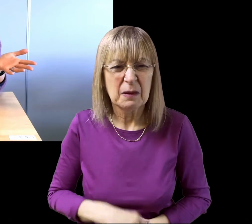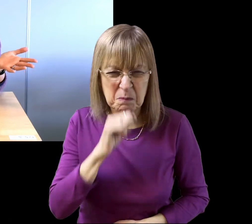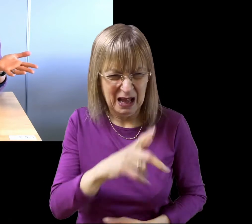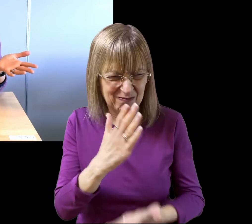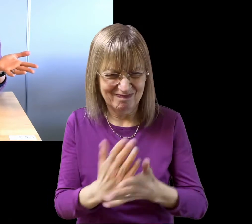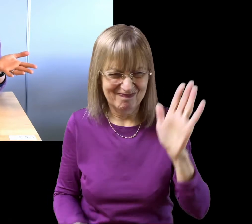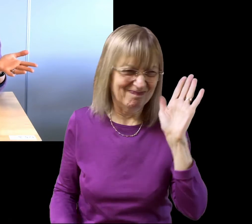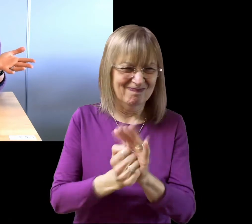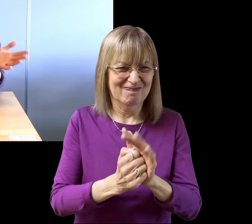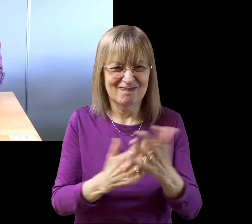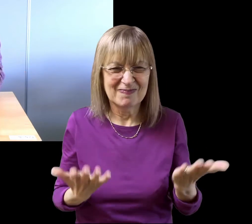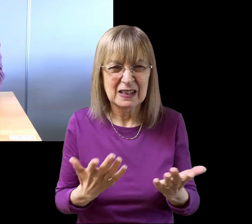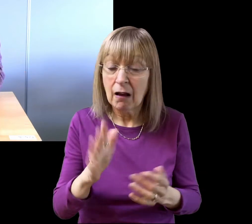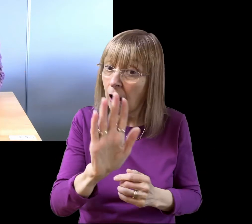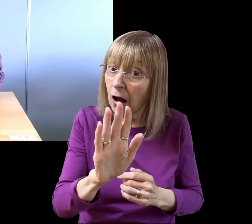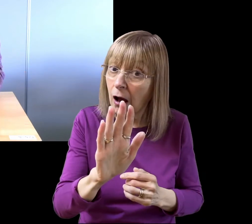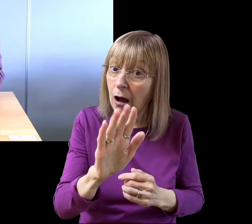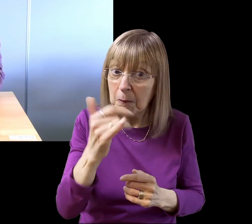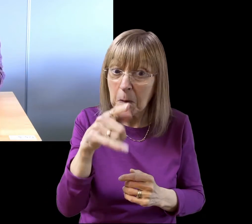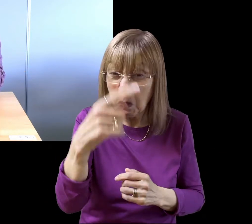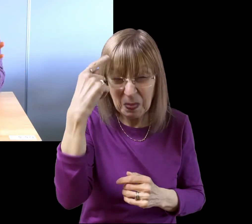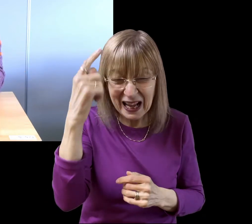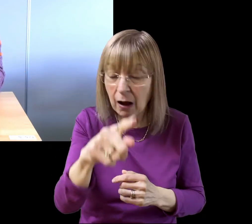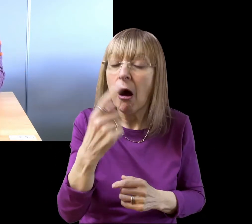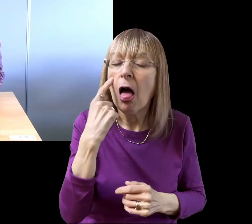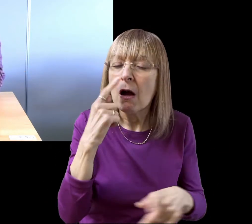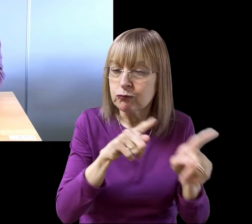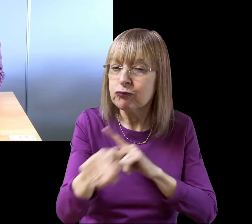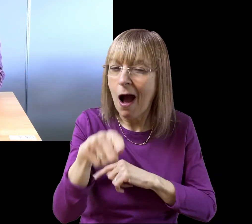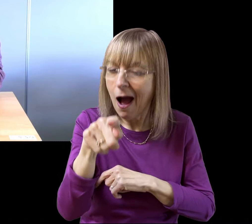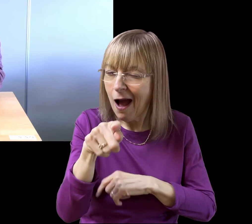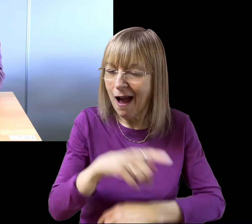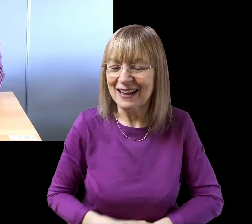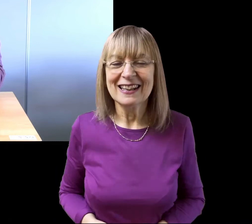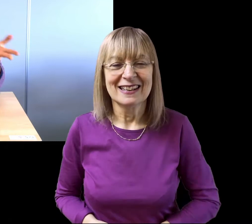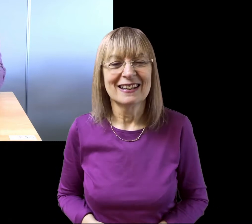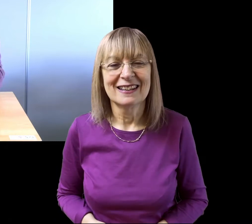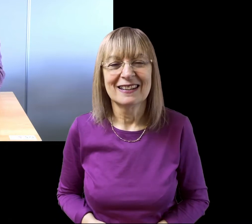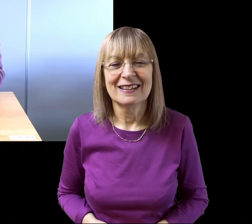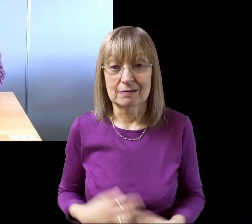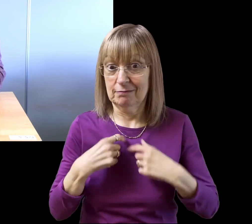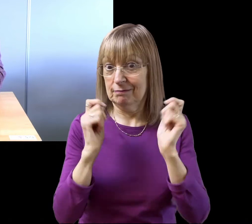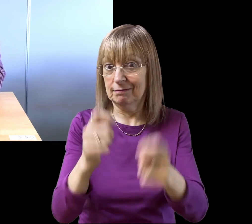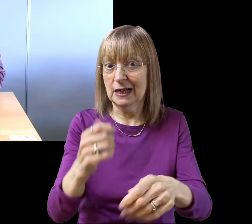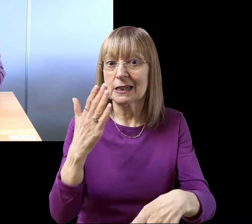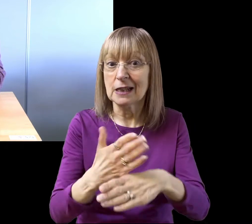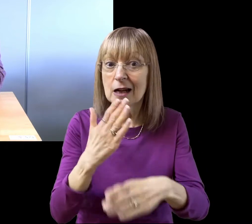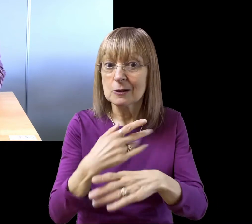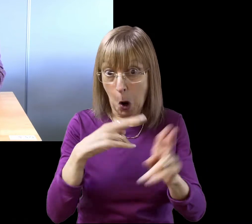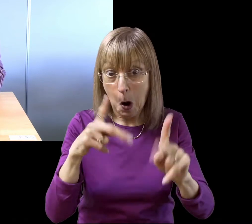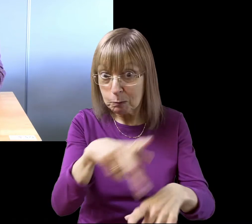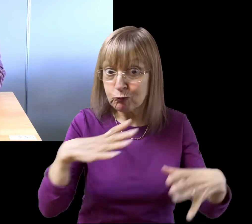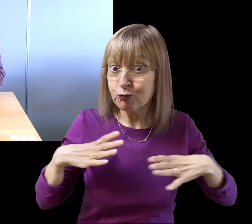rice. The man's a fool, which you'd think until you try to actually do it. And this is my task for you to try. I